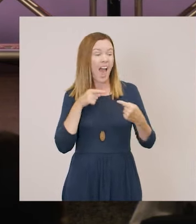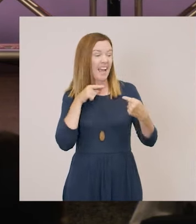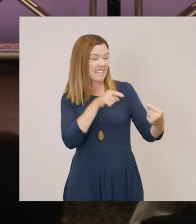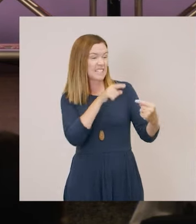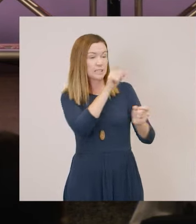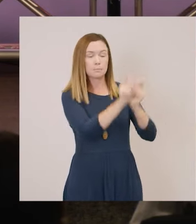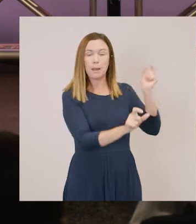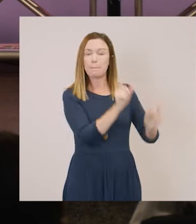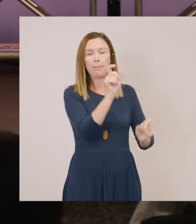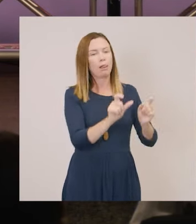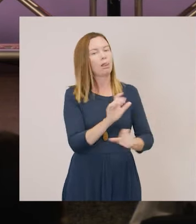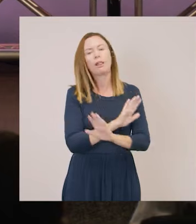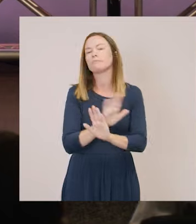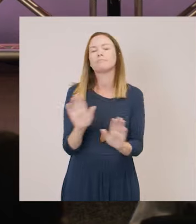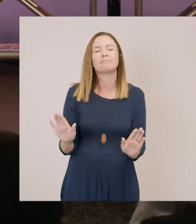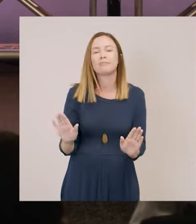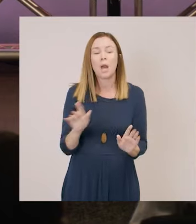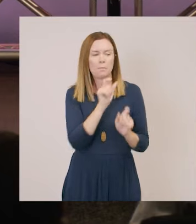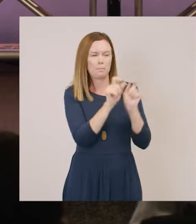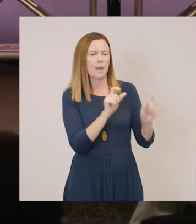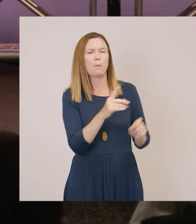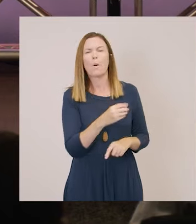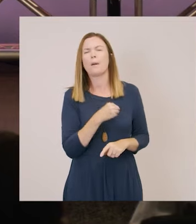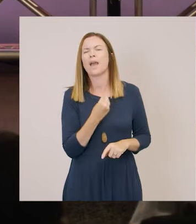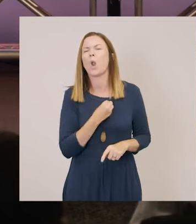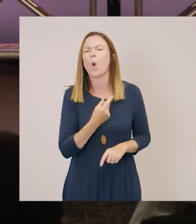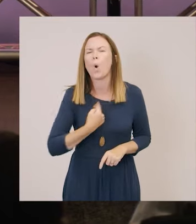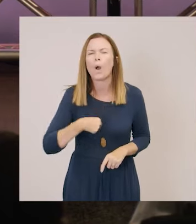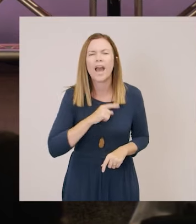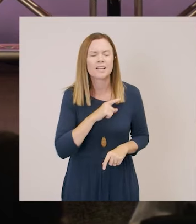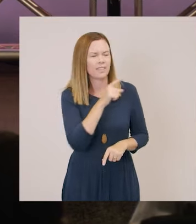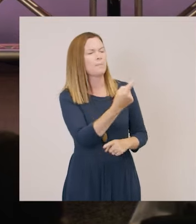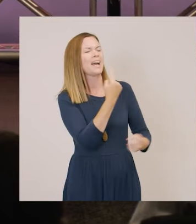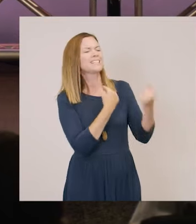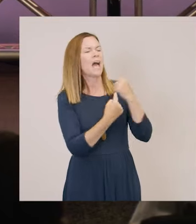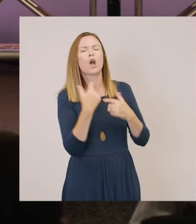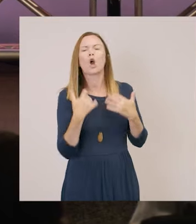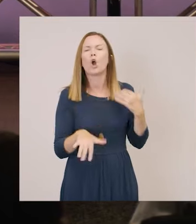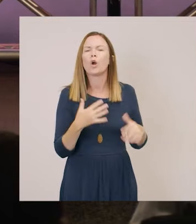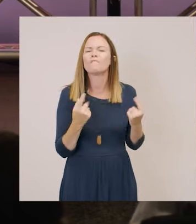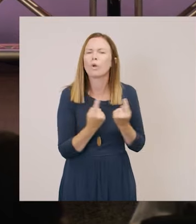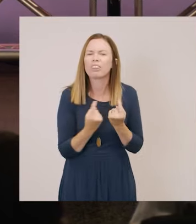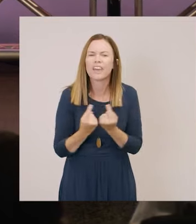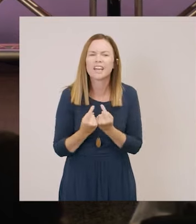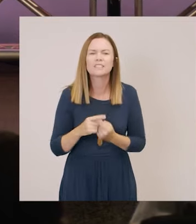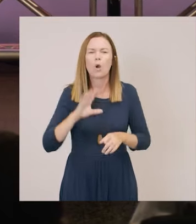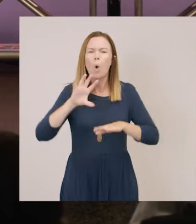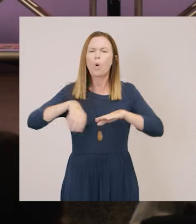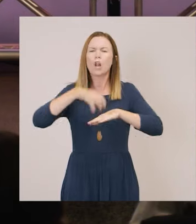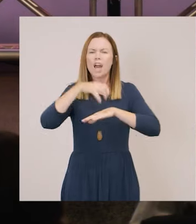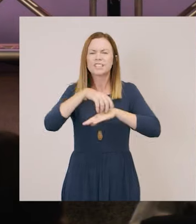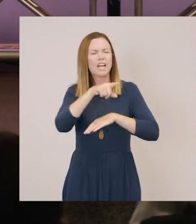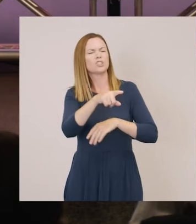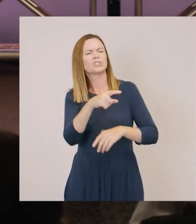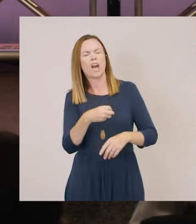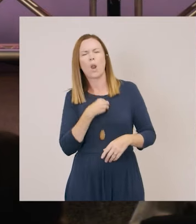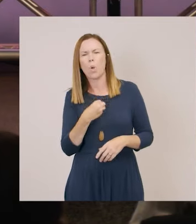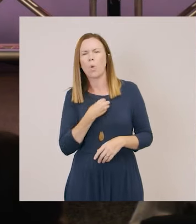people. People may really annoy us. They may say hurtful things. Organizations may annoy us.